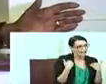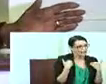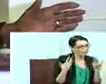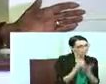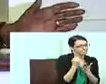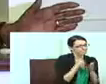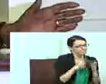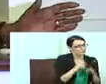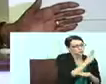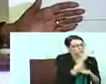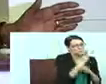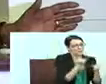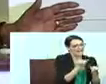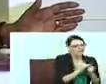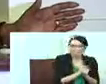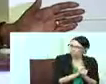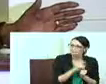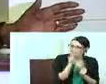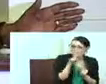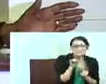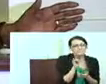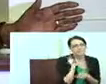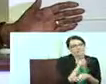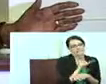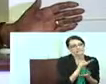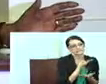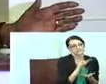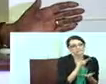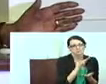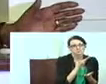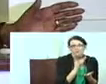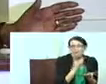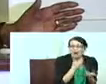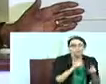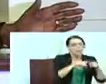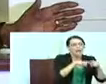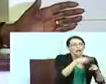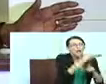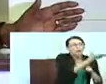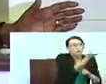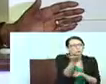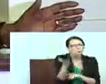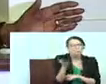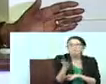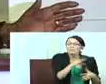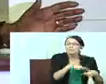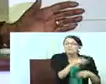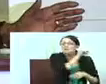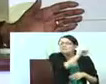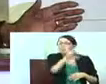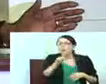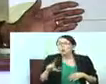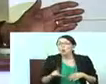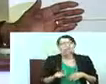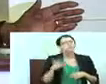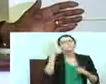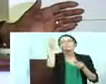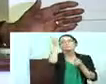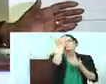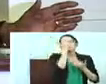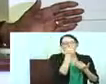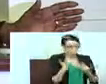today. He's counting on us, and I'm counting on you. The Spirit of the Lord is upon